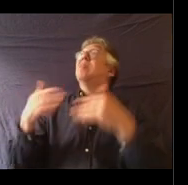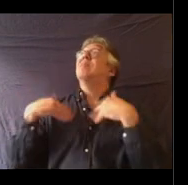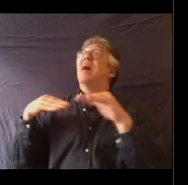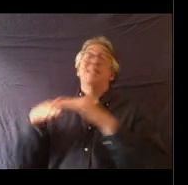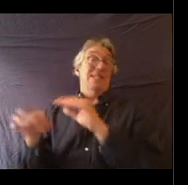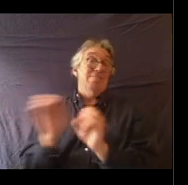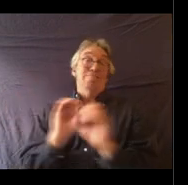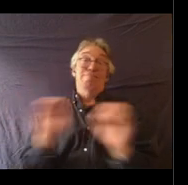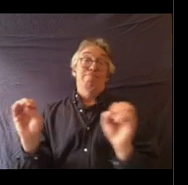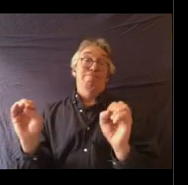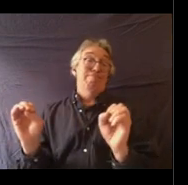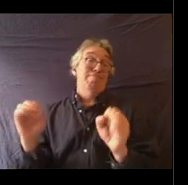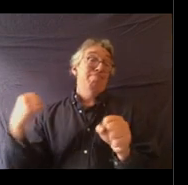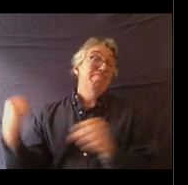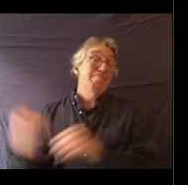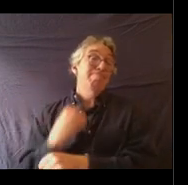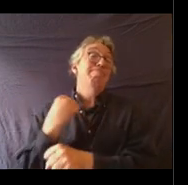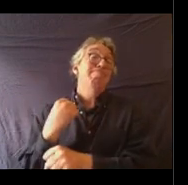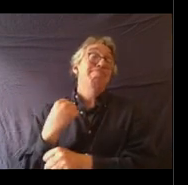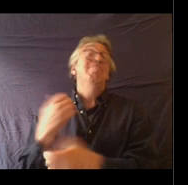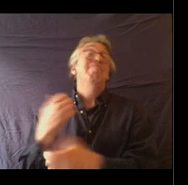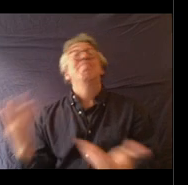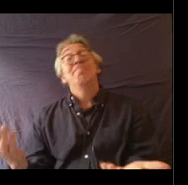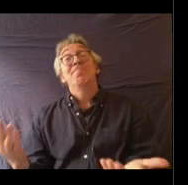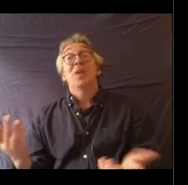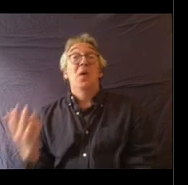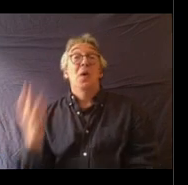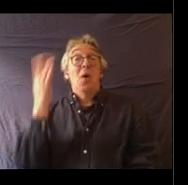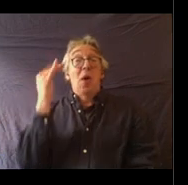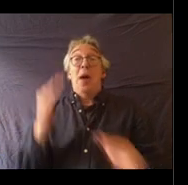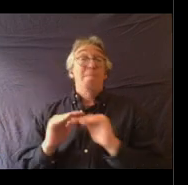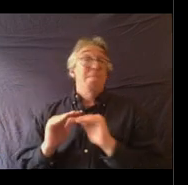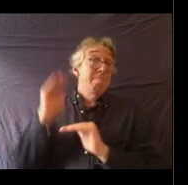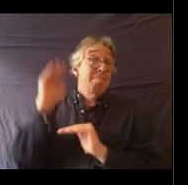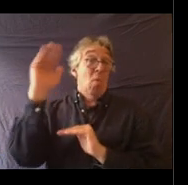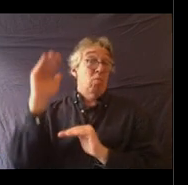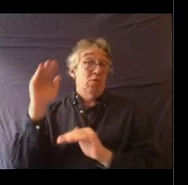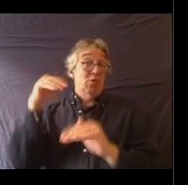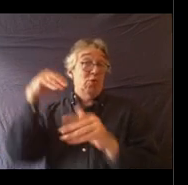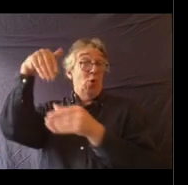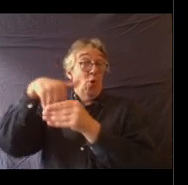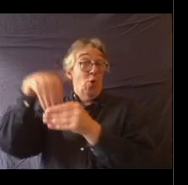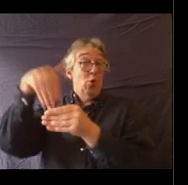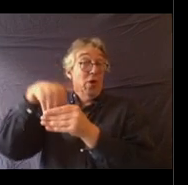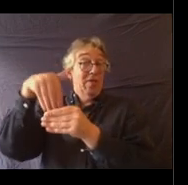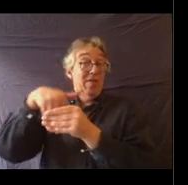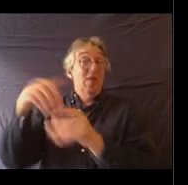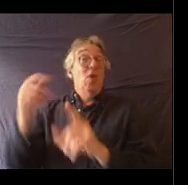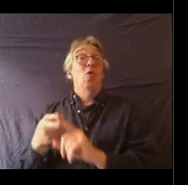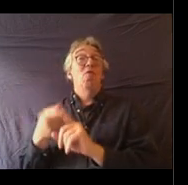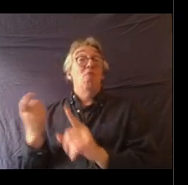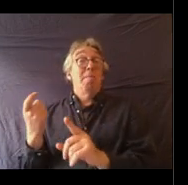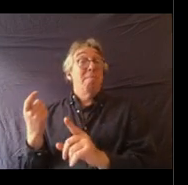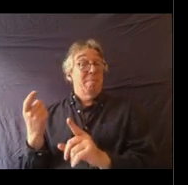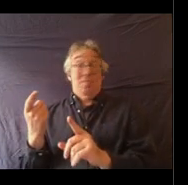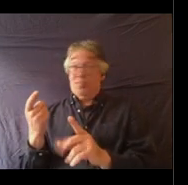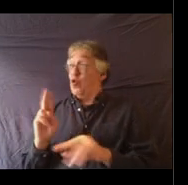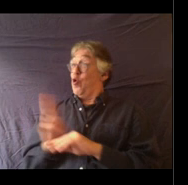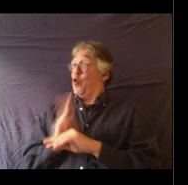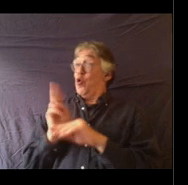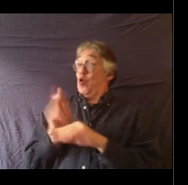unfortunately, basically because most of the content, as Lara was explaining, is user generated. And